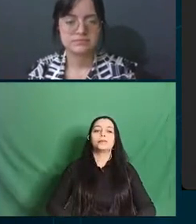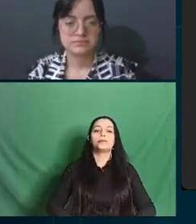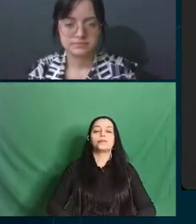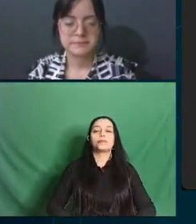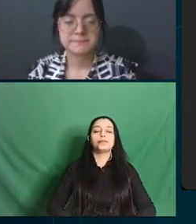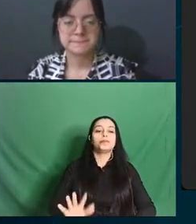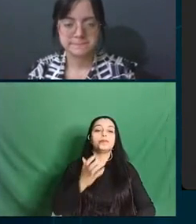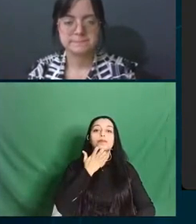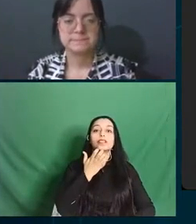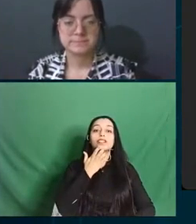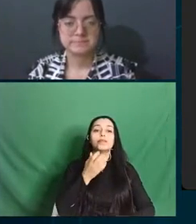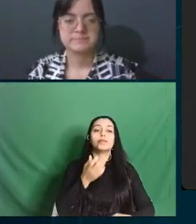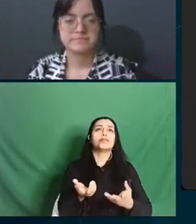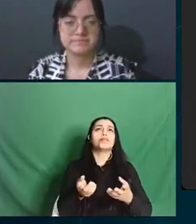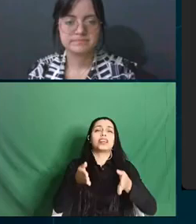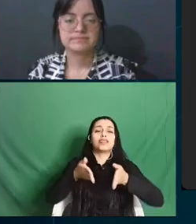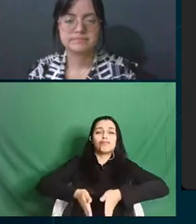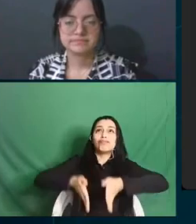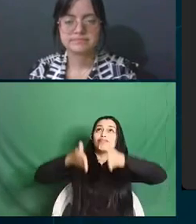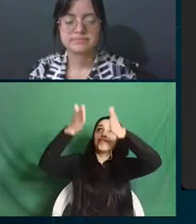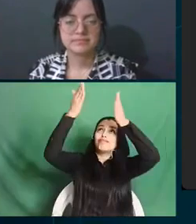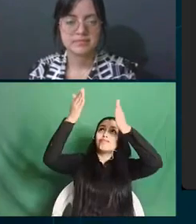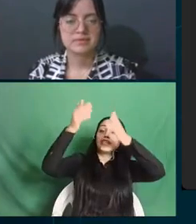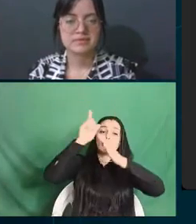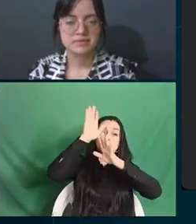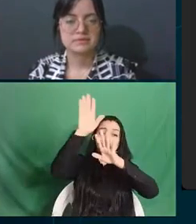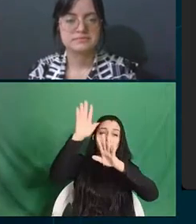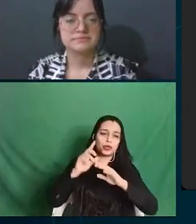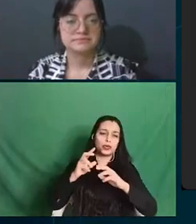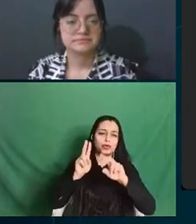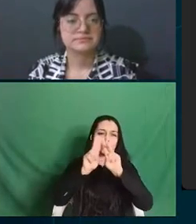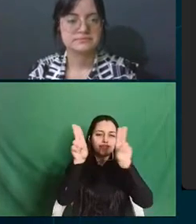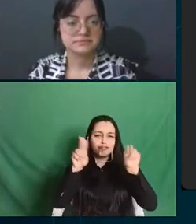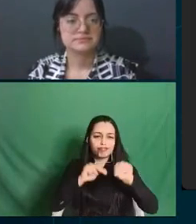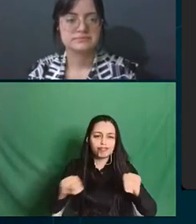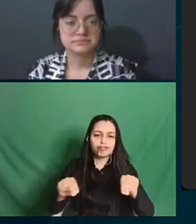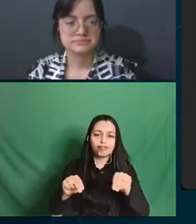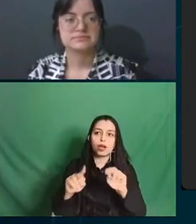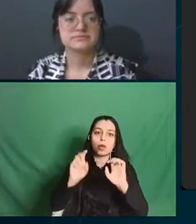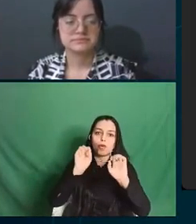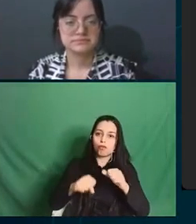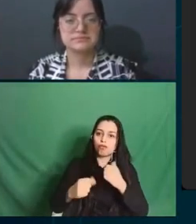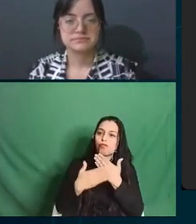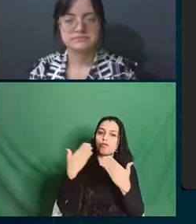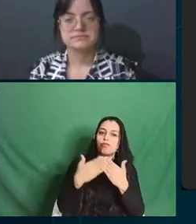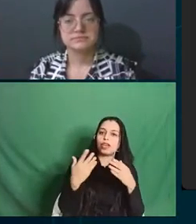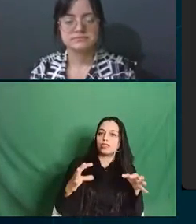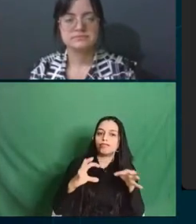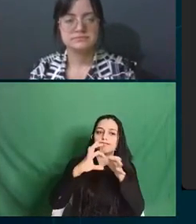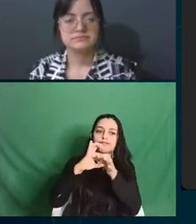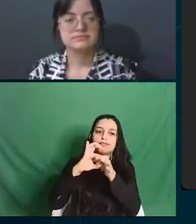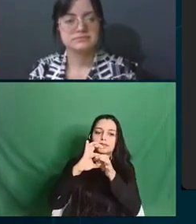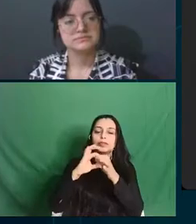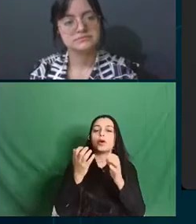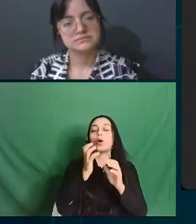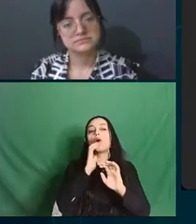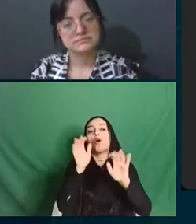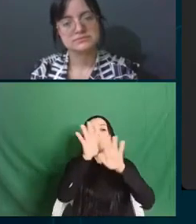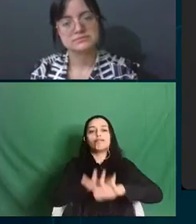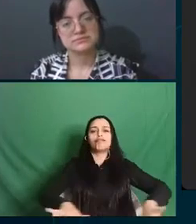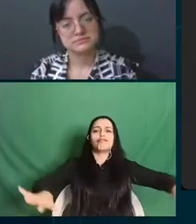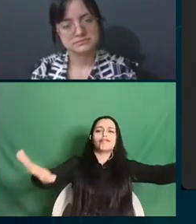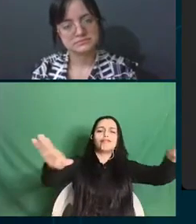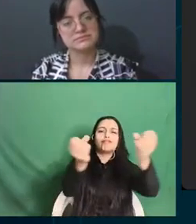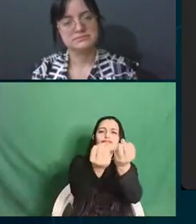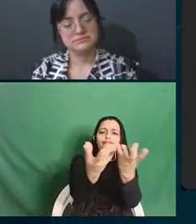spread around all the cities. When you get out to the open field, you know, the spaces in between cities, there's where it gets, you know, more